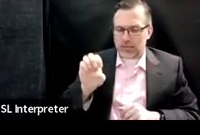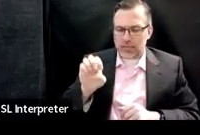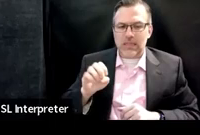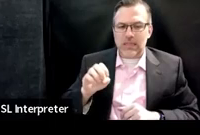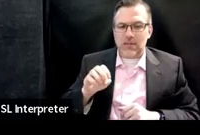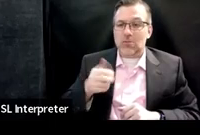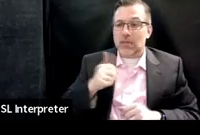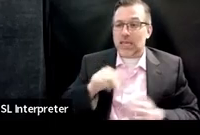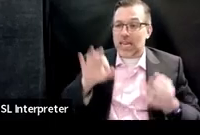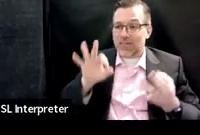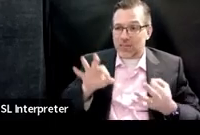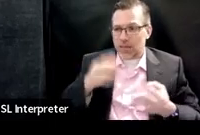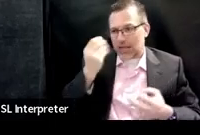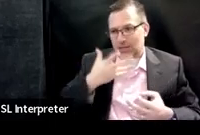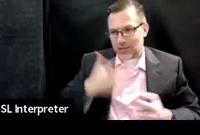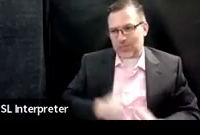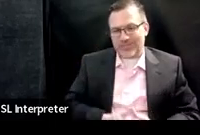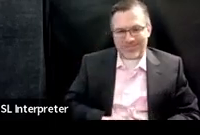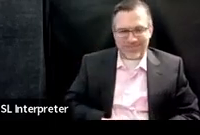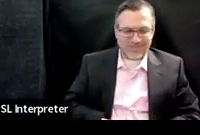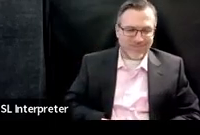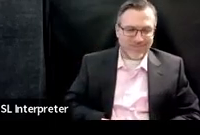know.